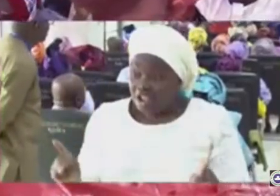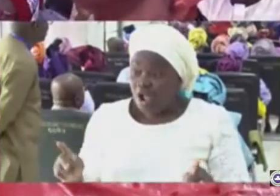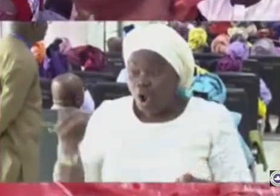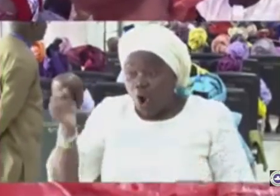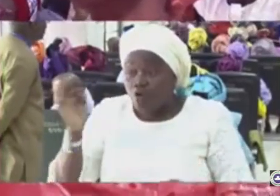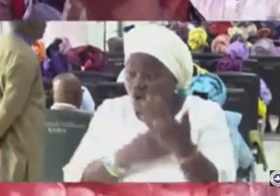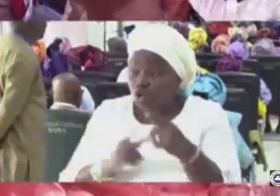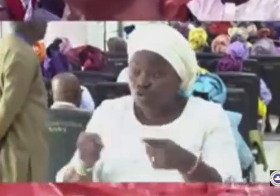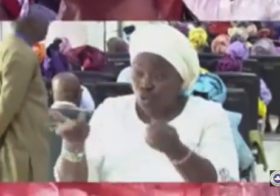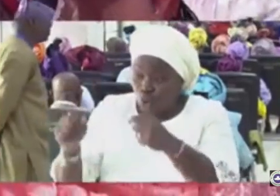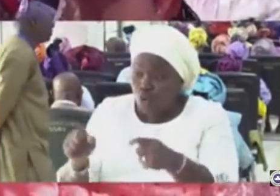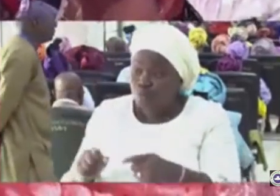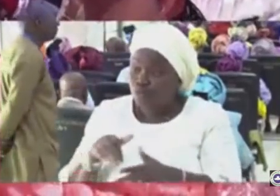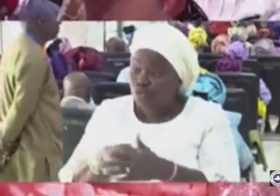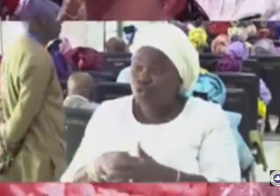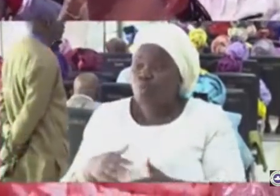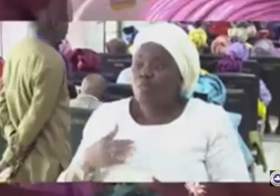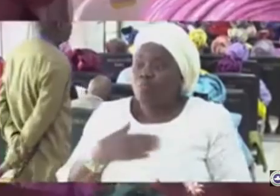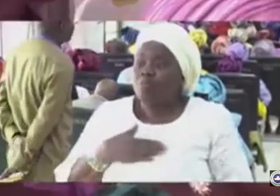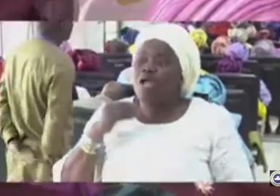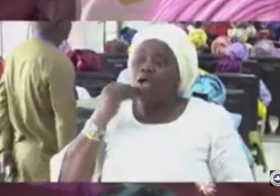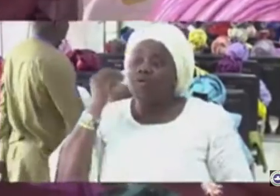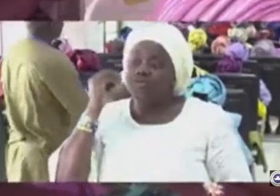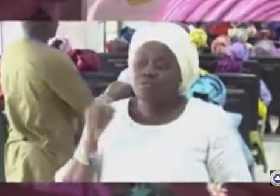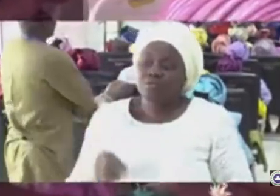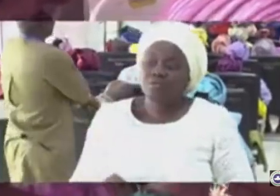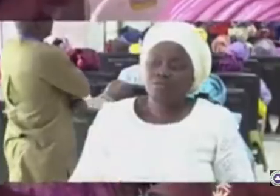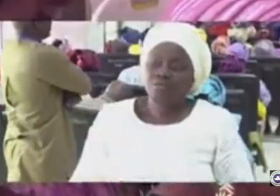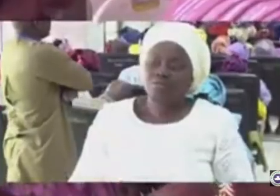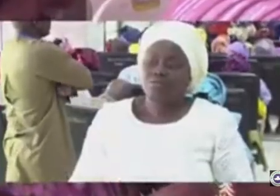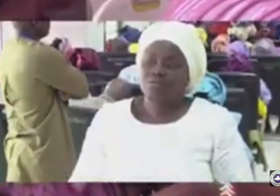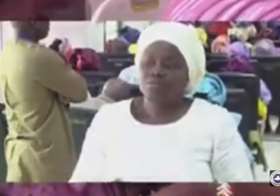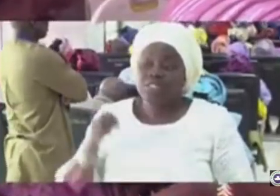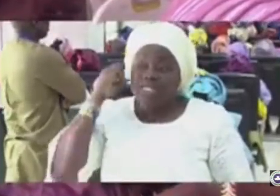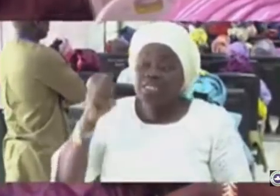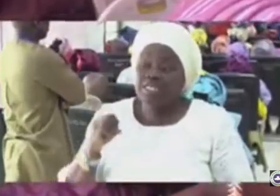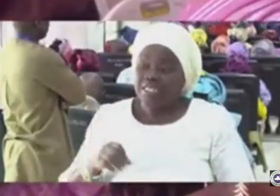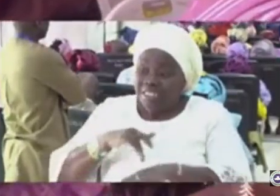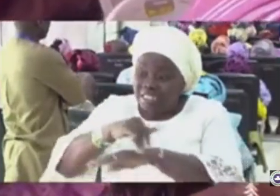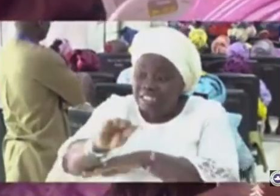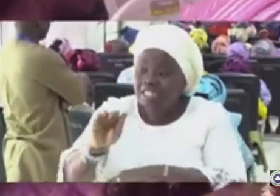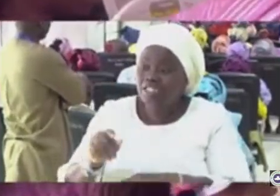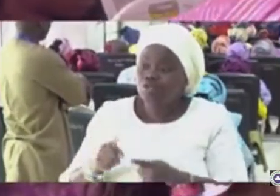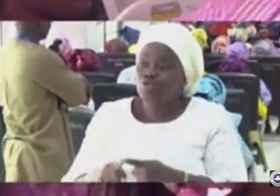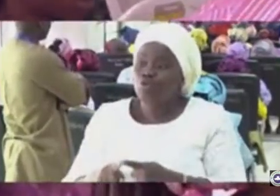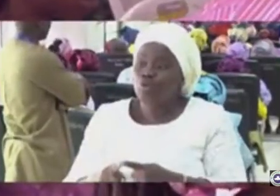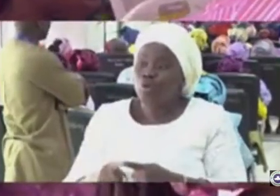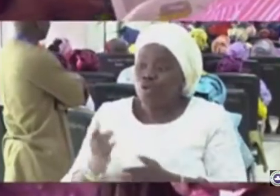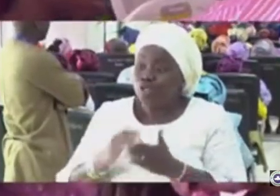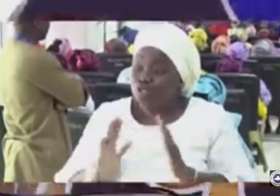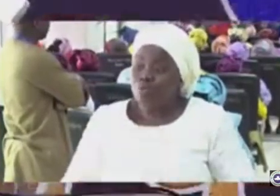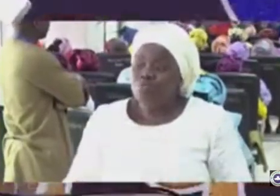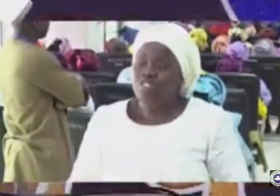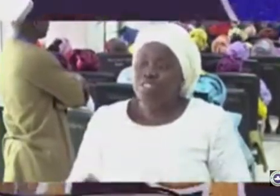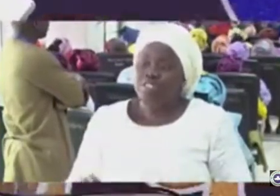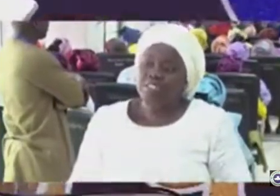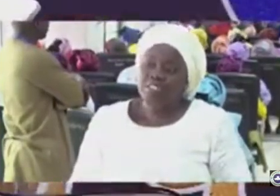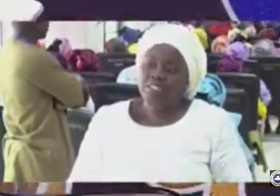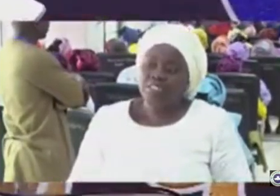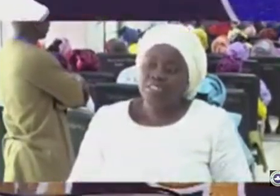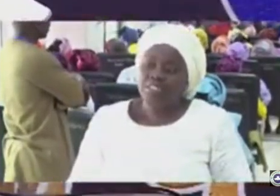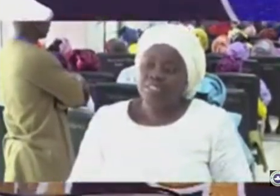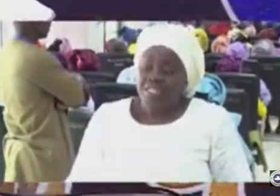him. Bless him so mightily, the whole nation heard about it. So they told David, "The fellow you thought was